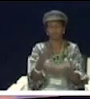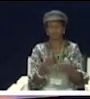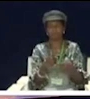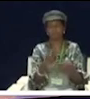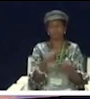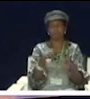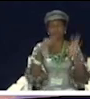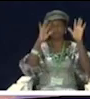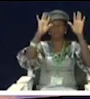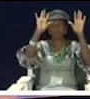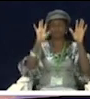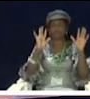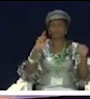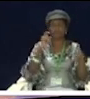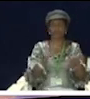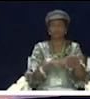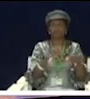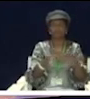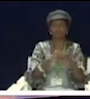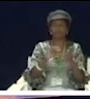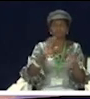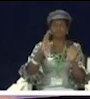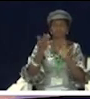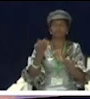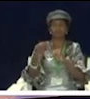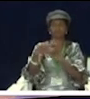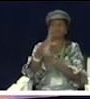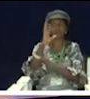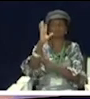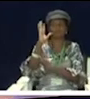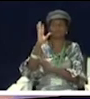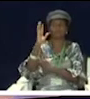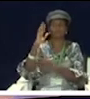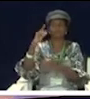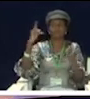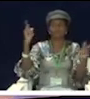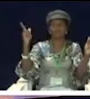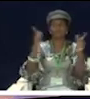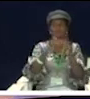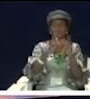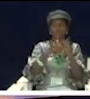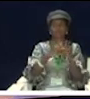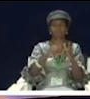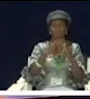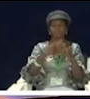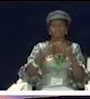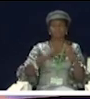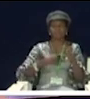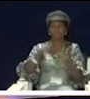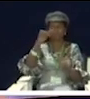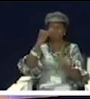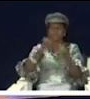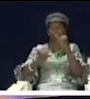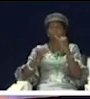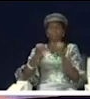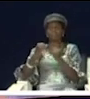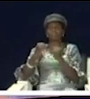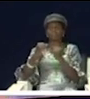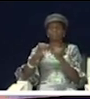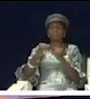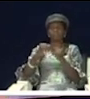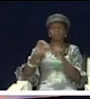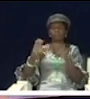wonderful time in the presence of God. The convention then will round up during